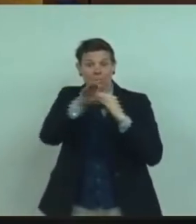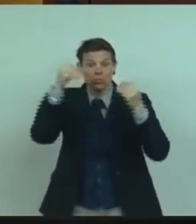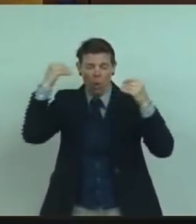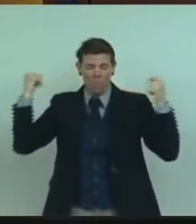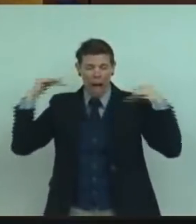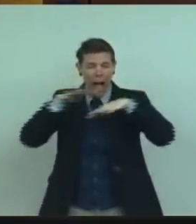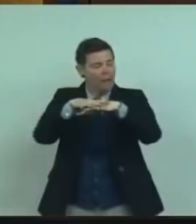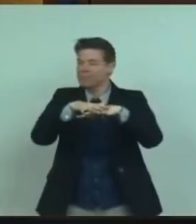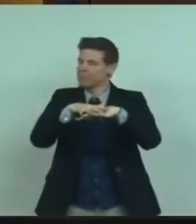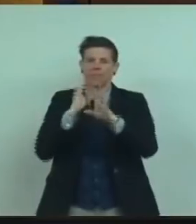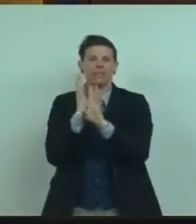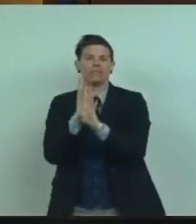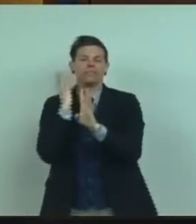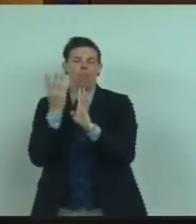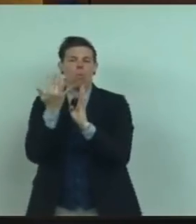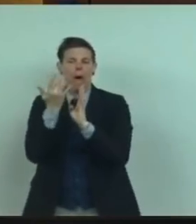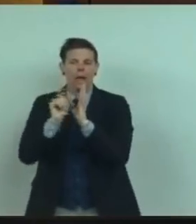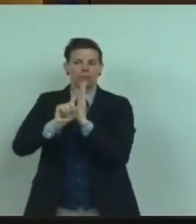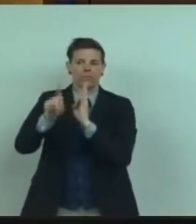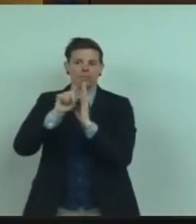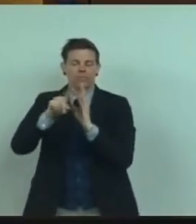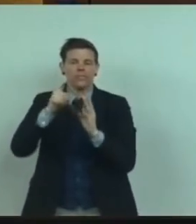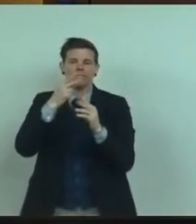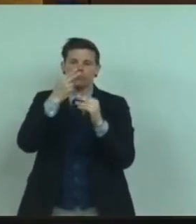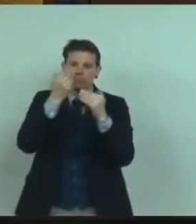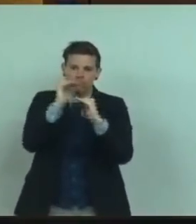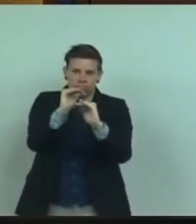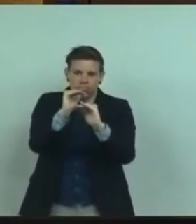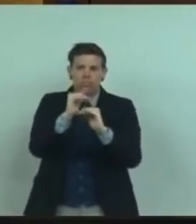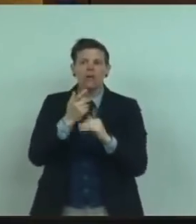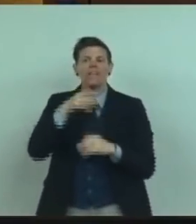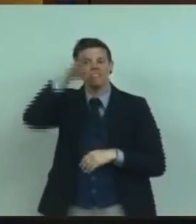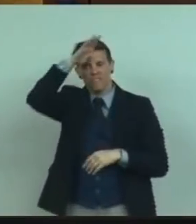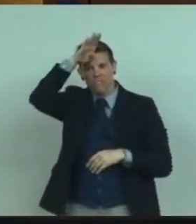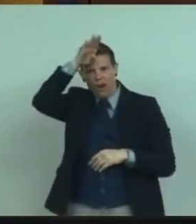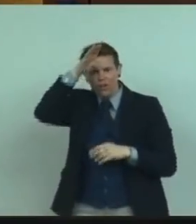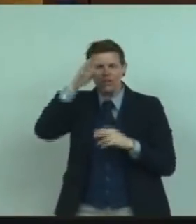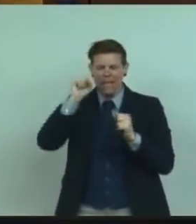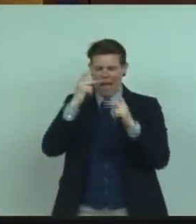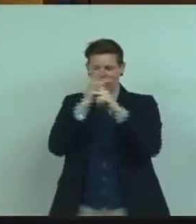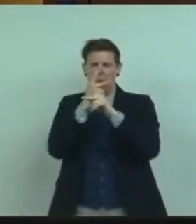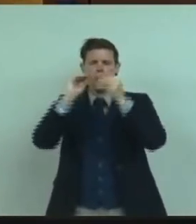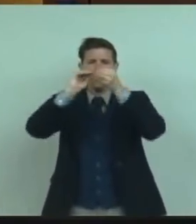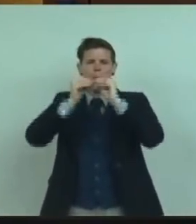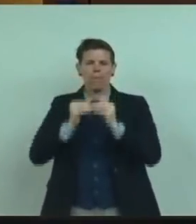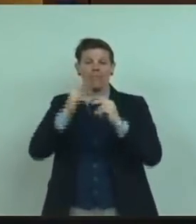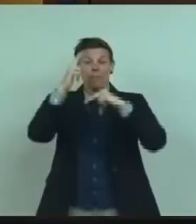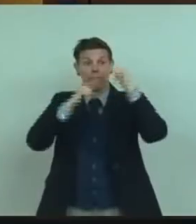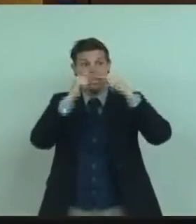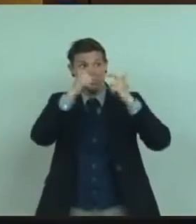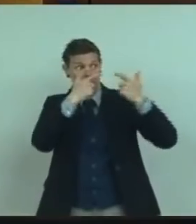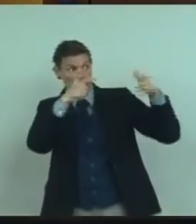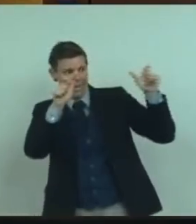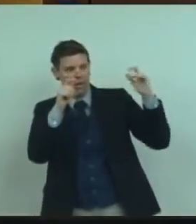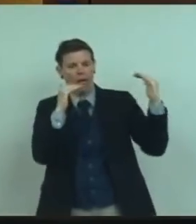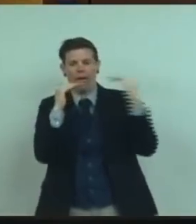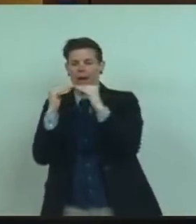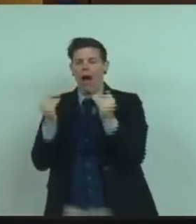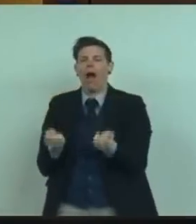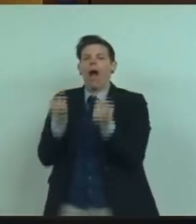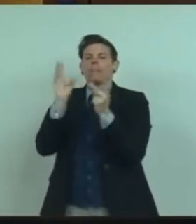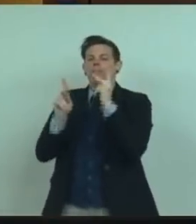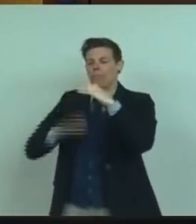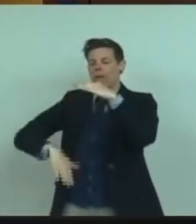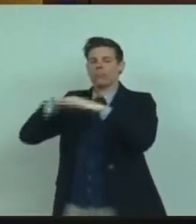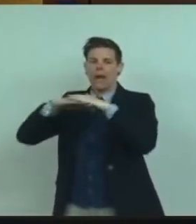far quite hasn't taken hold. That we're seeing what certainly appears from the outside, where people